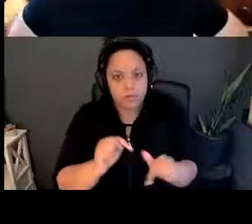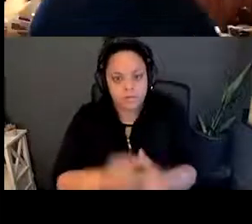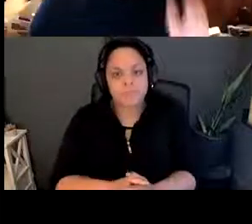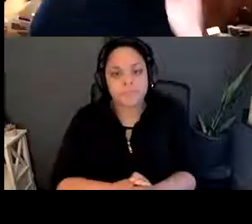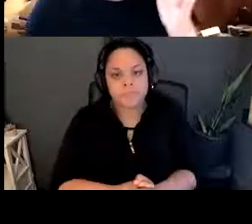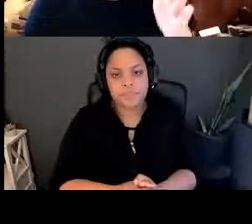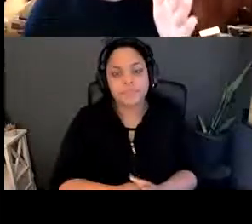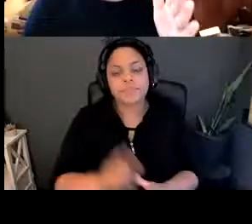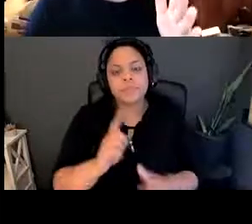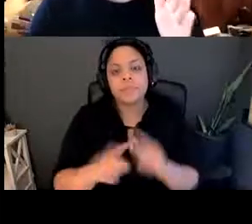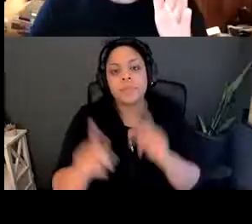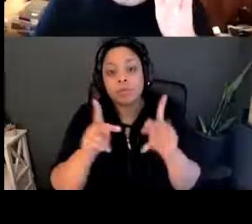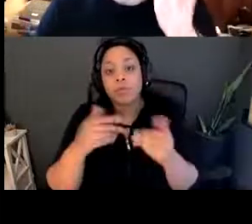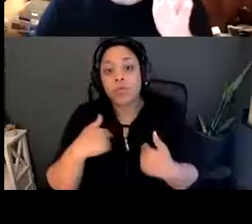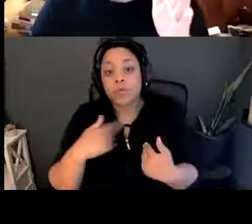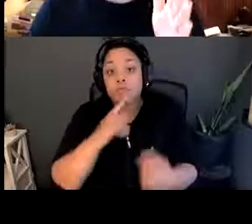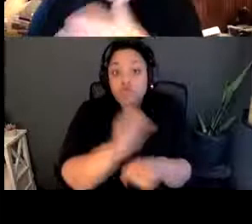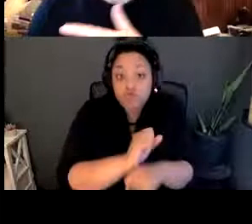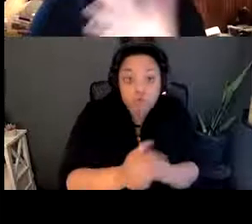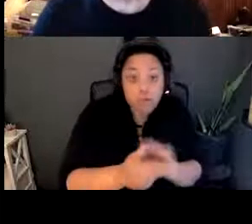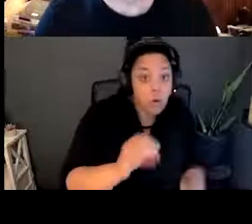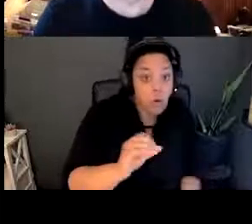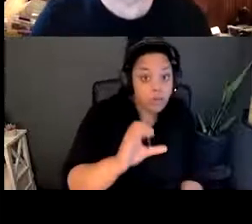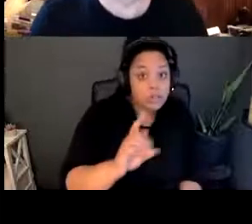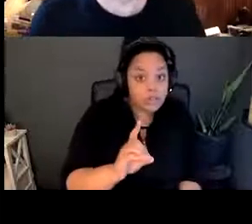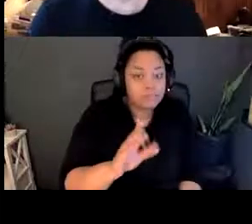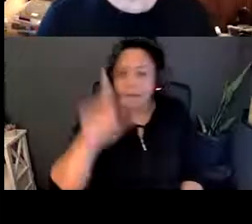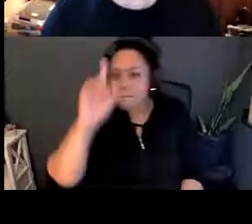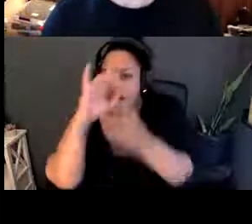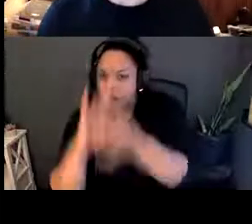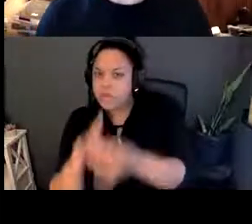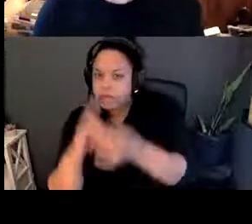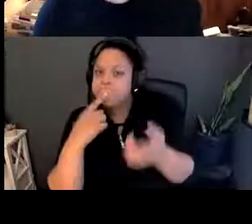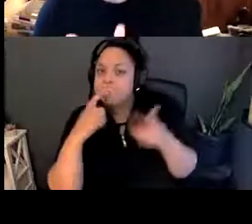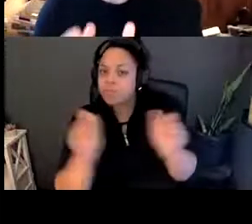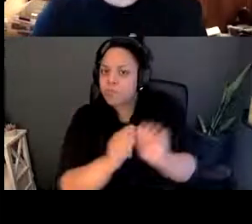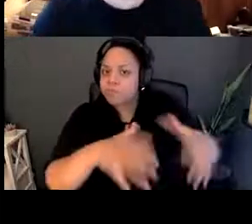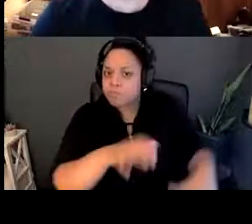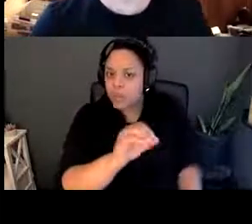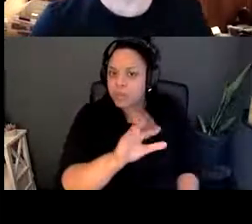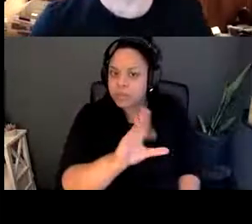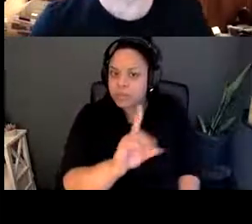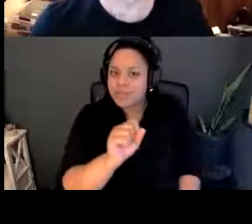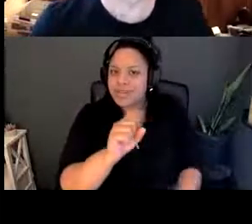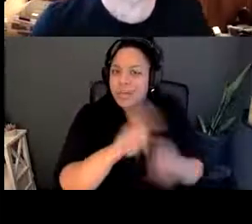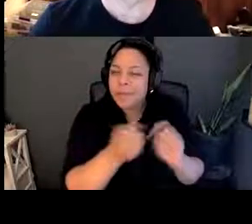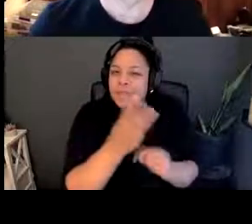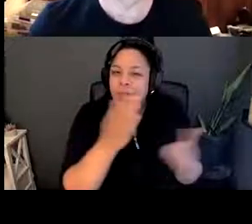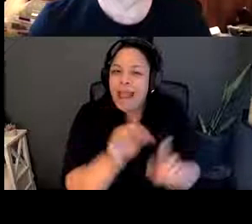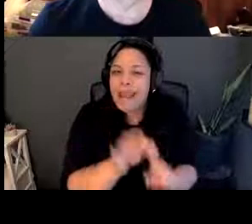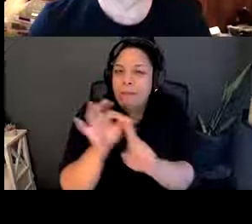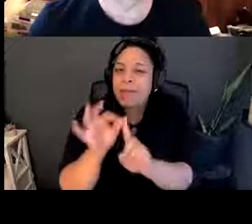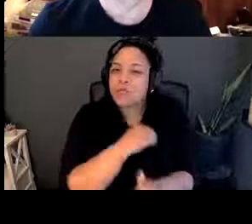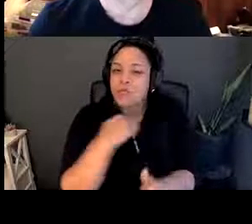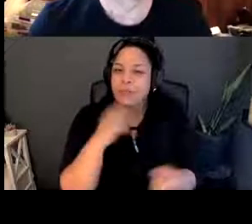the people with true OCD, that's, again, mindfulness has been shown to be effective with that population, but there are a few little anomalies that we kind of adjust